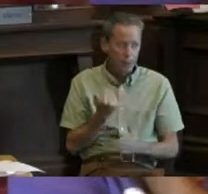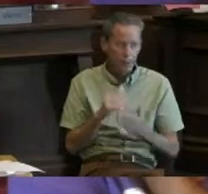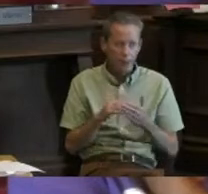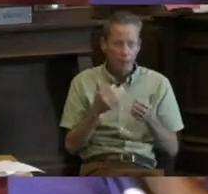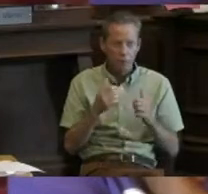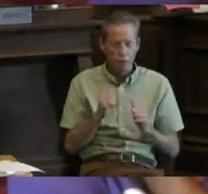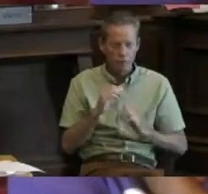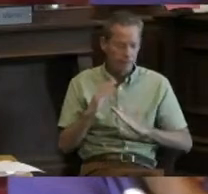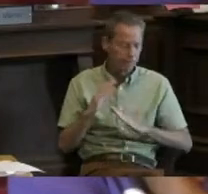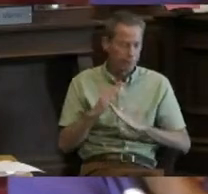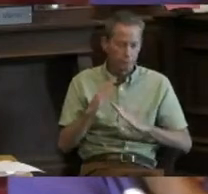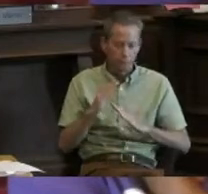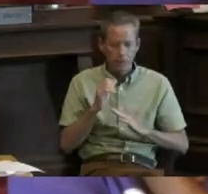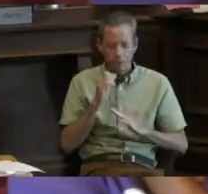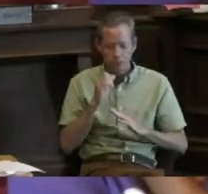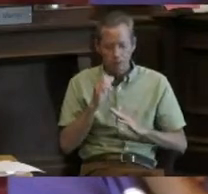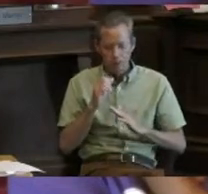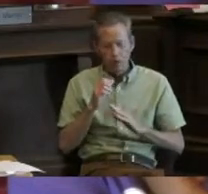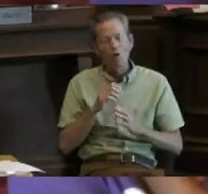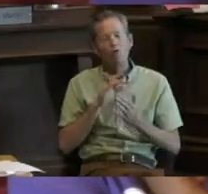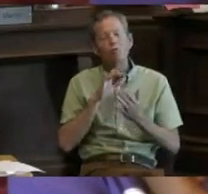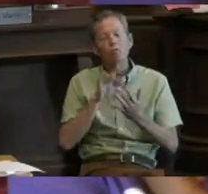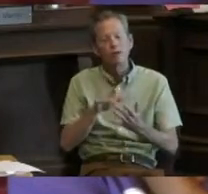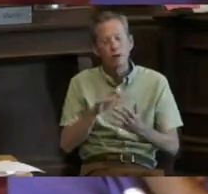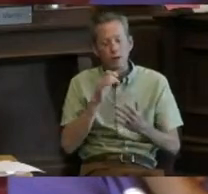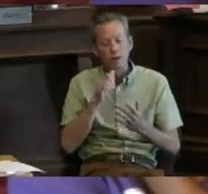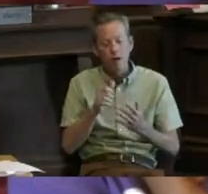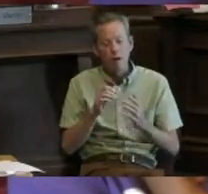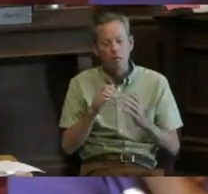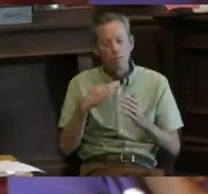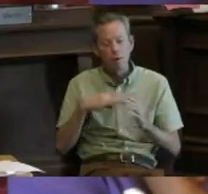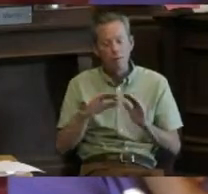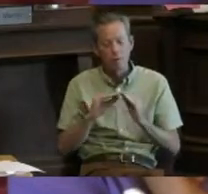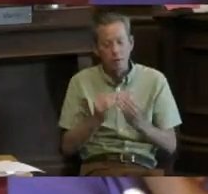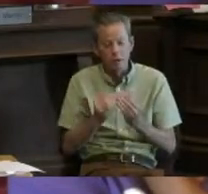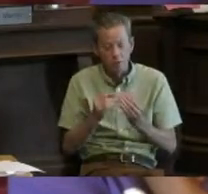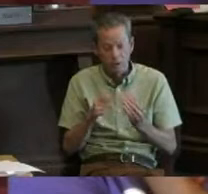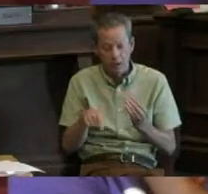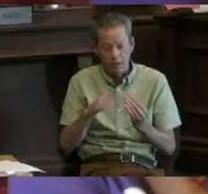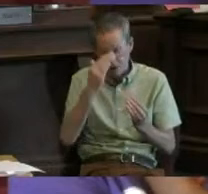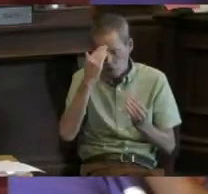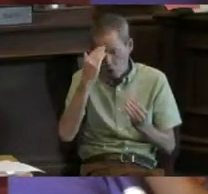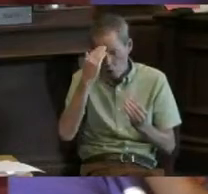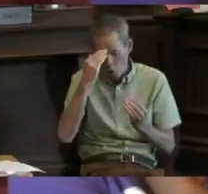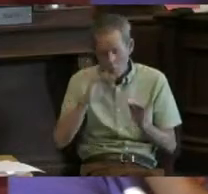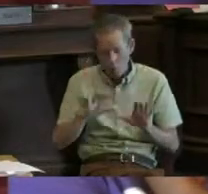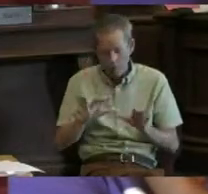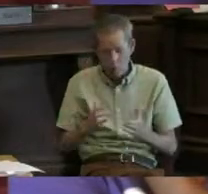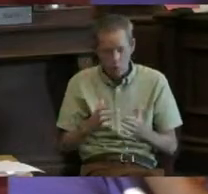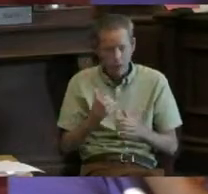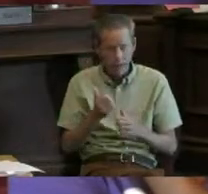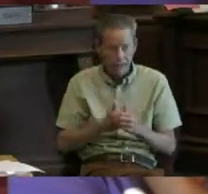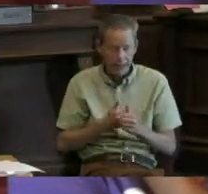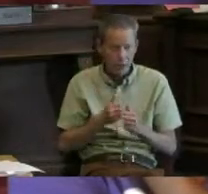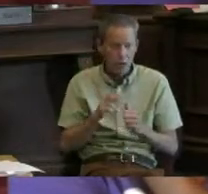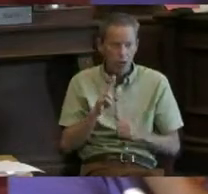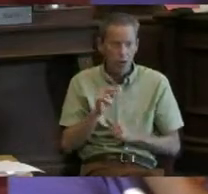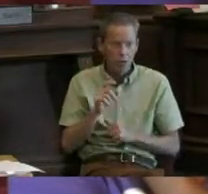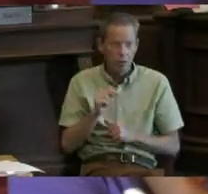get top-notch not-for-profits to make sure that, you know, they know their populations well. Each Eshai unit comes